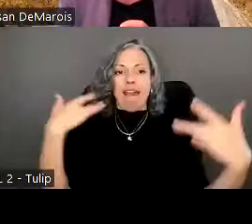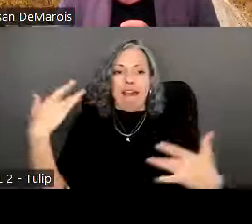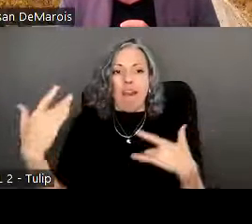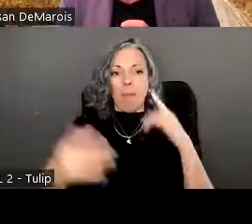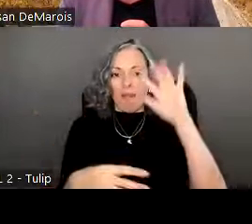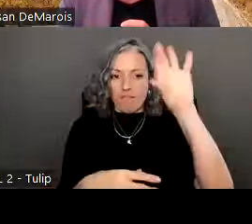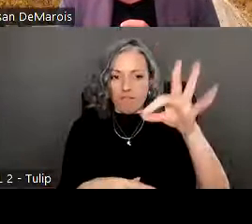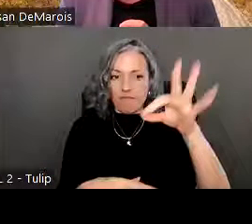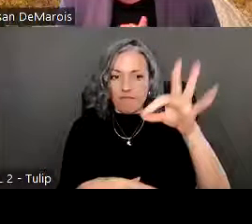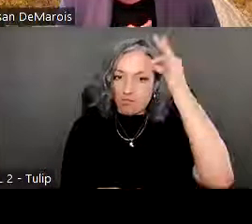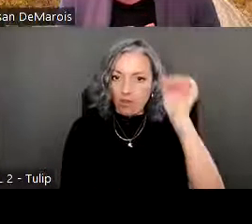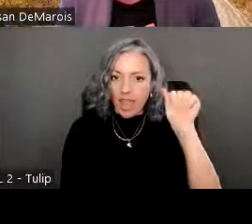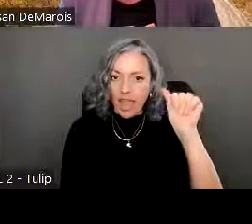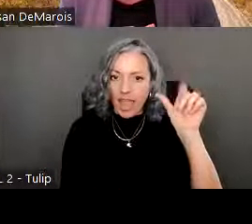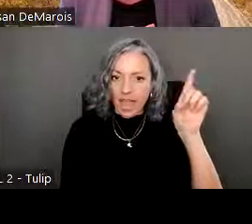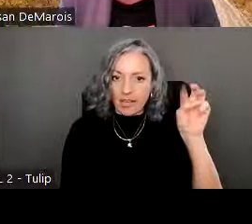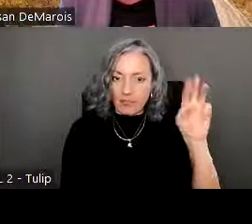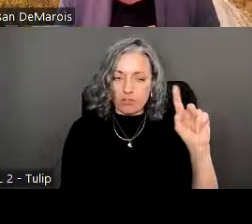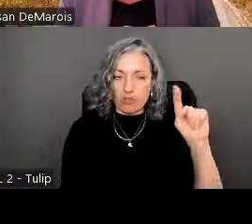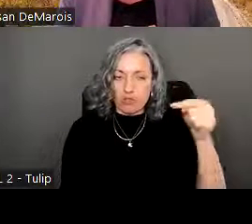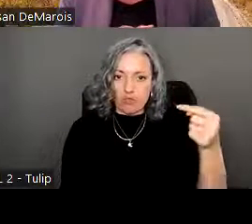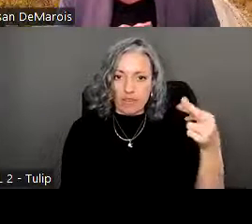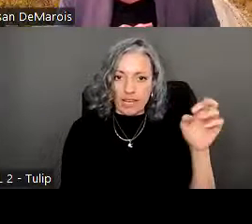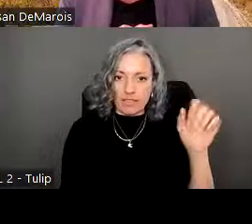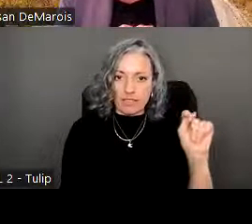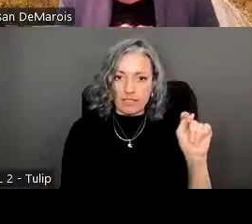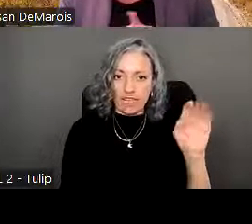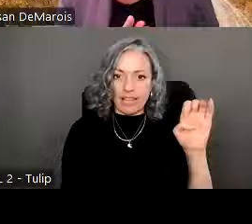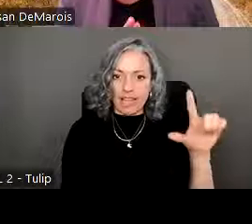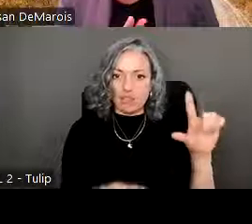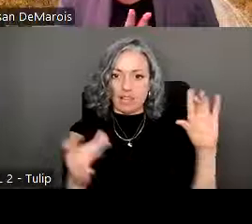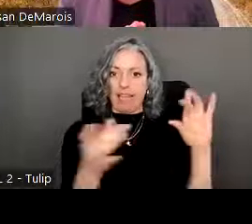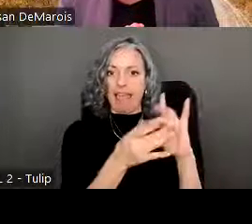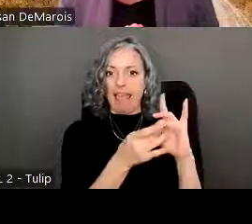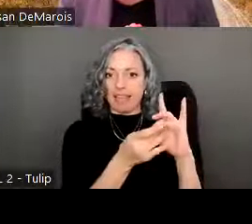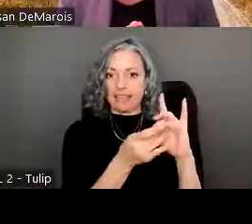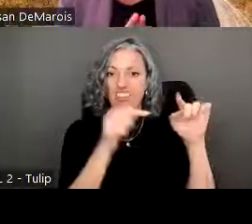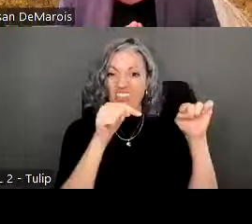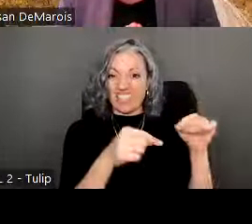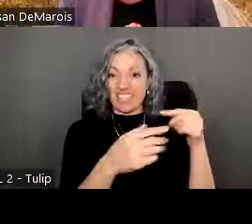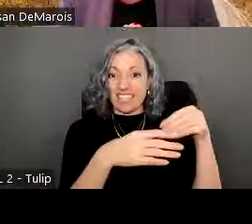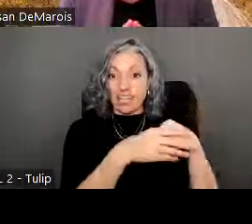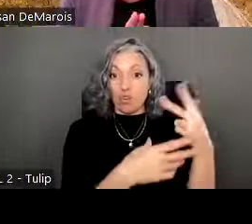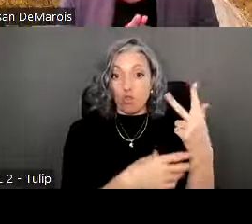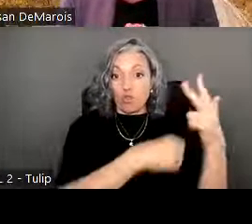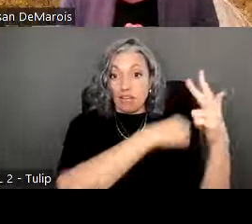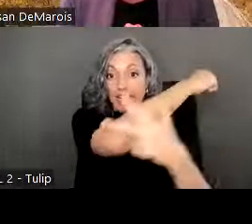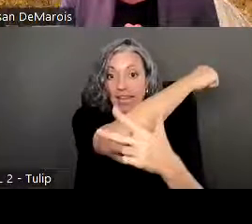Administration for Community Living grant, CALS Connect. This is in 3 counties